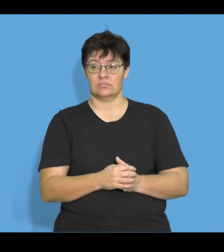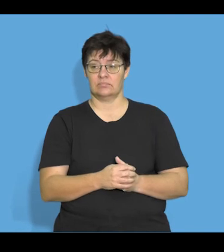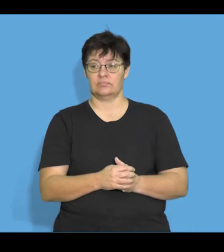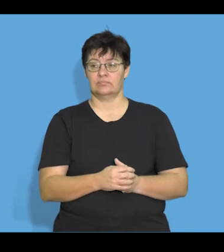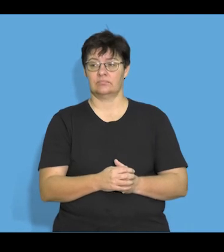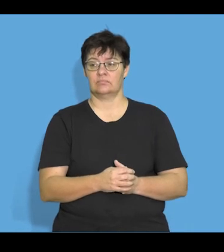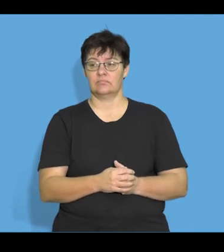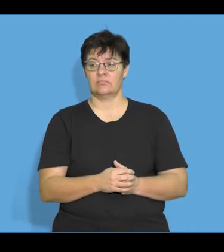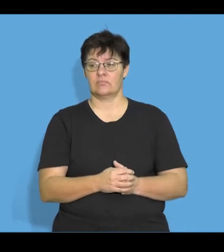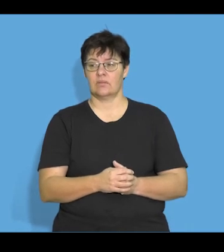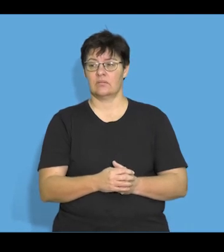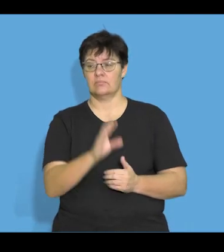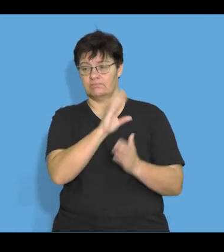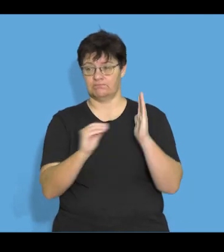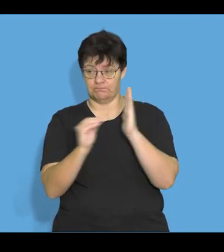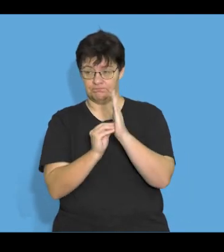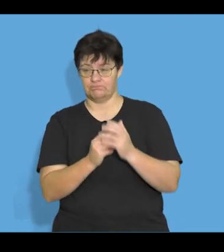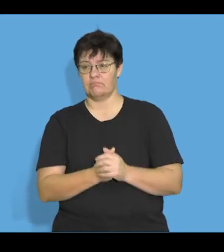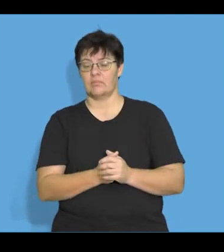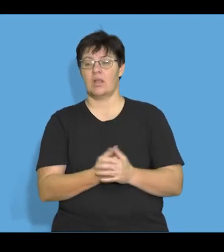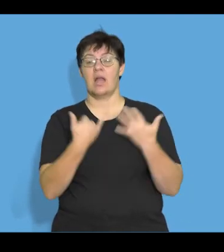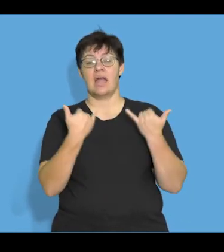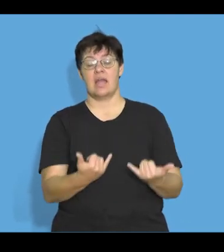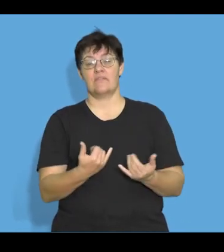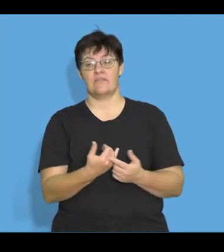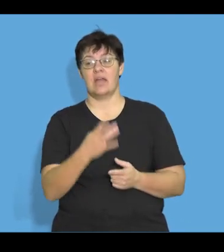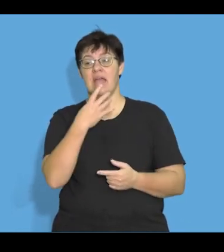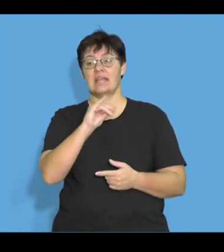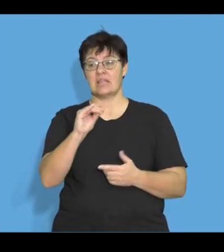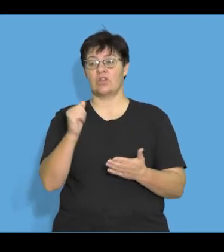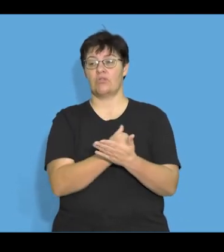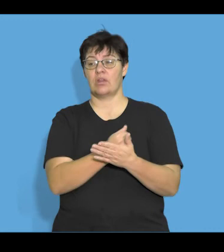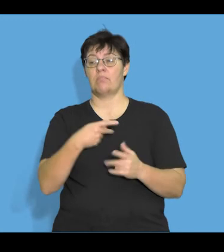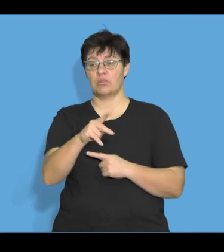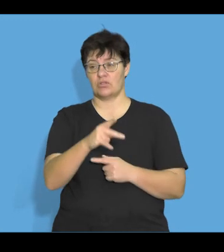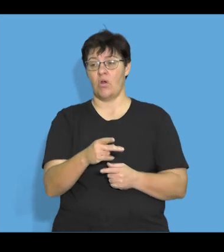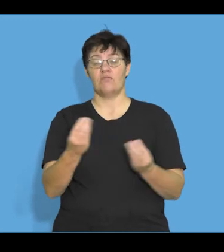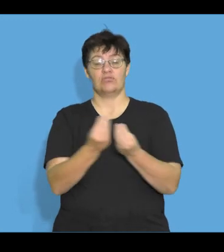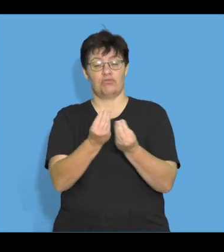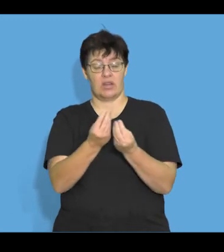and we've taken it into account. Now we have cash and credit purchases of trading stock